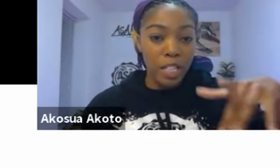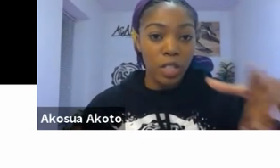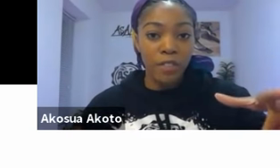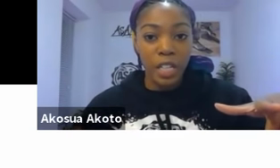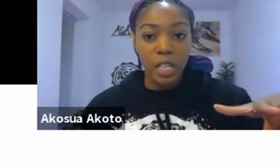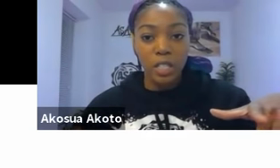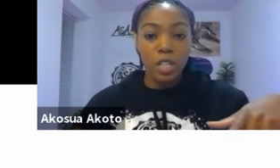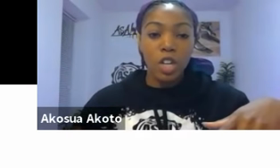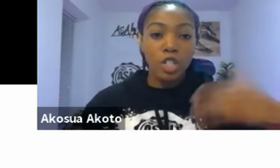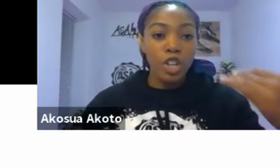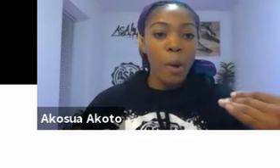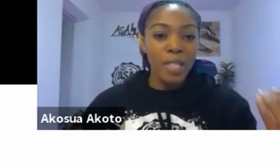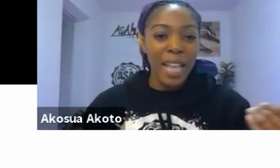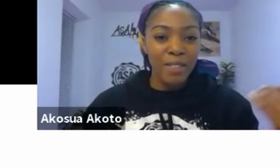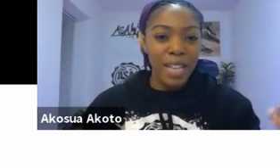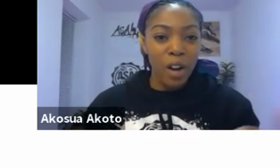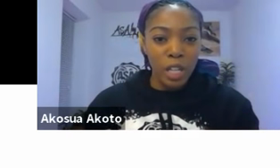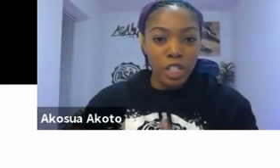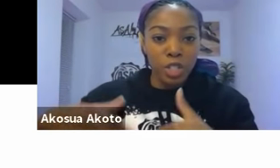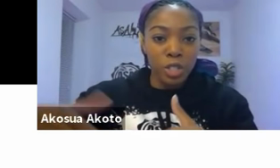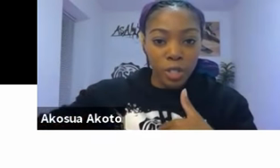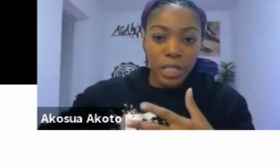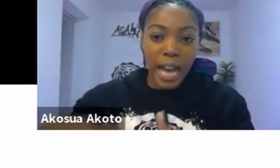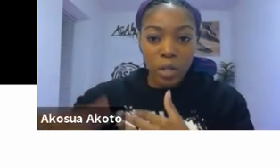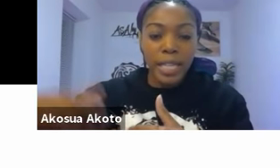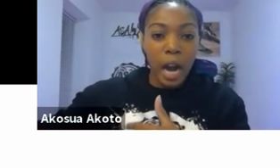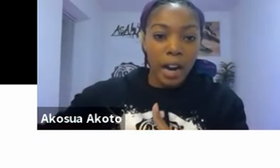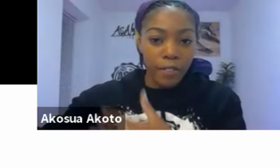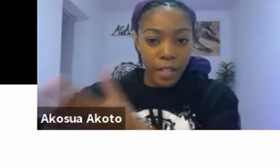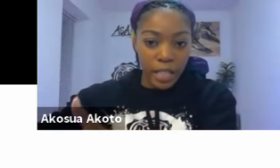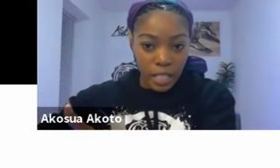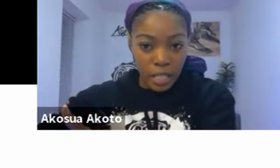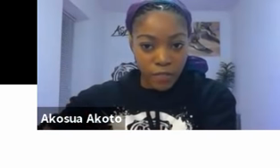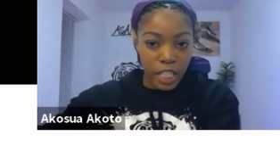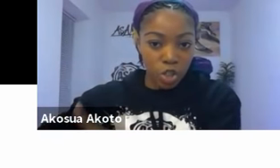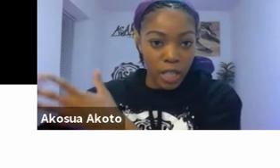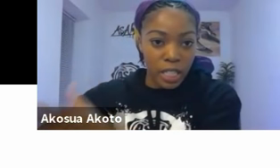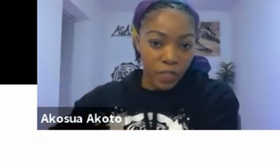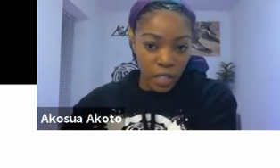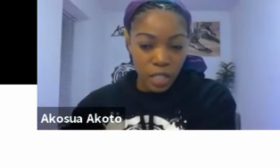Based on the region or based on the village. So you're always gonna have Zowie, Zowie of this